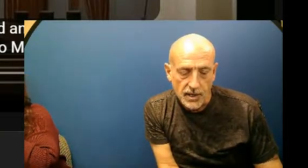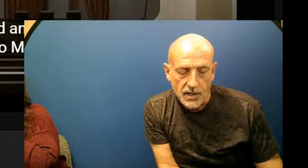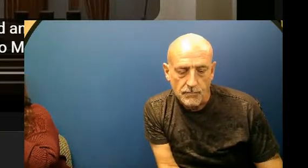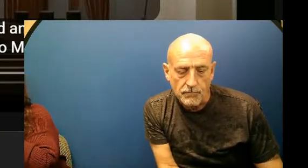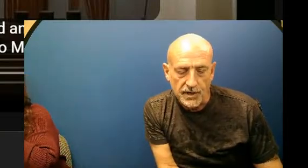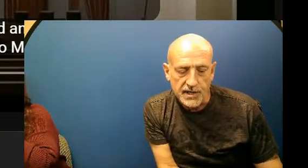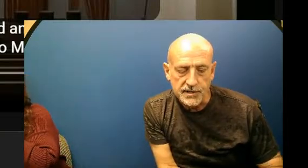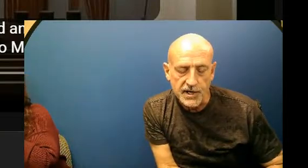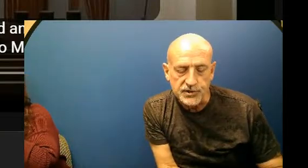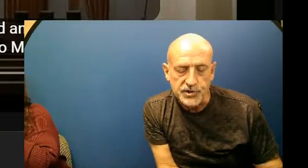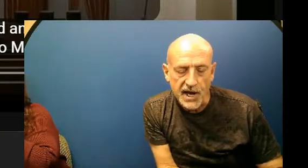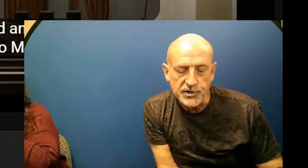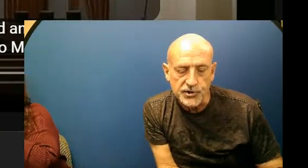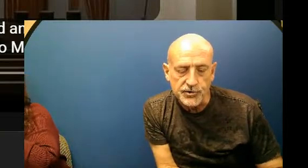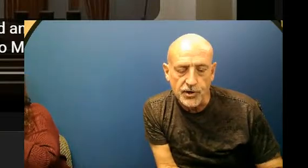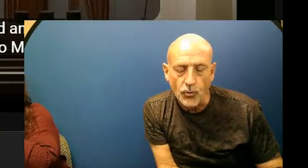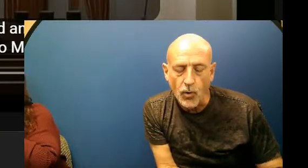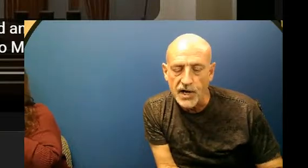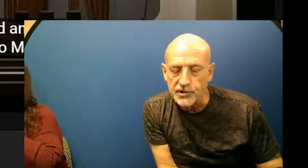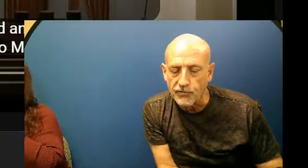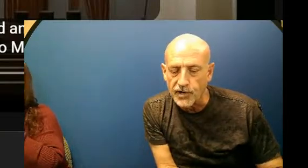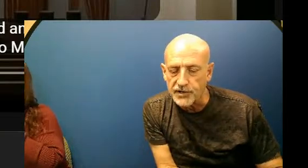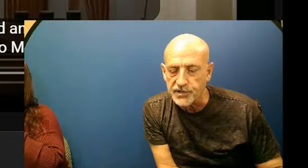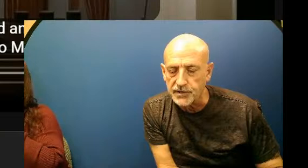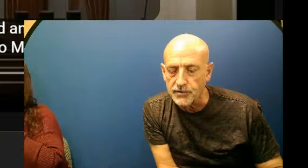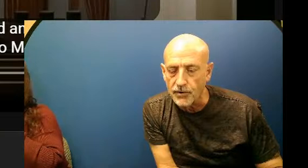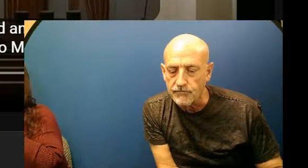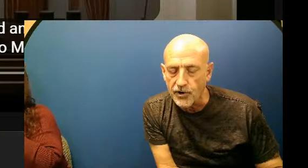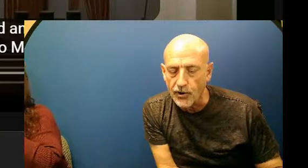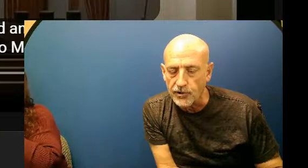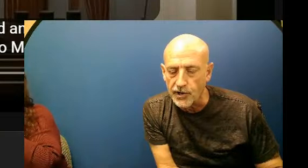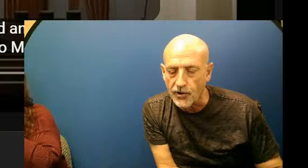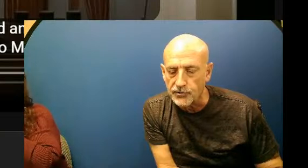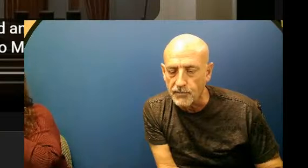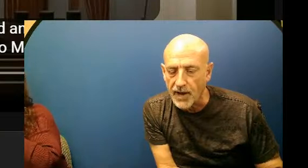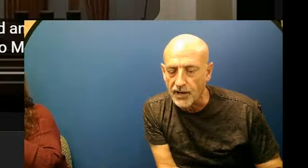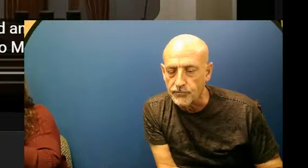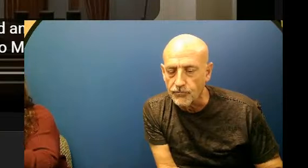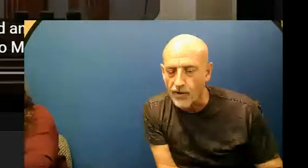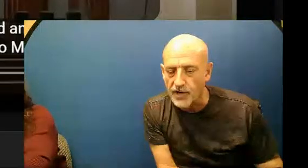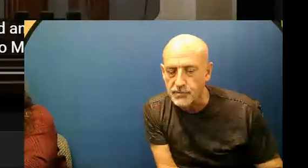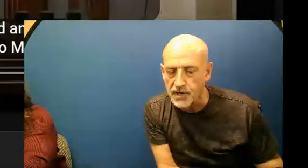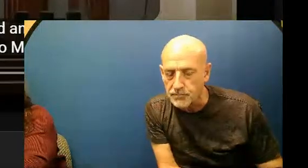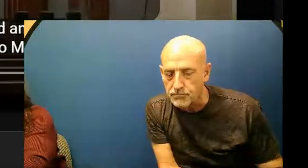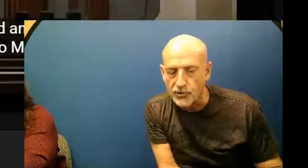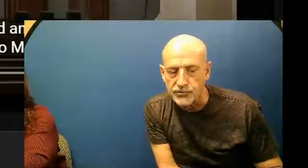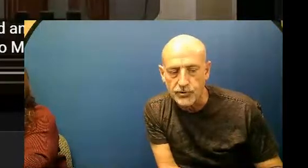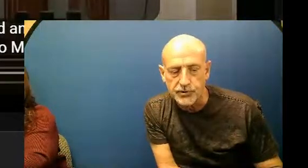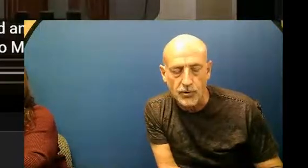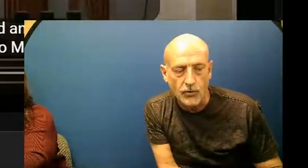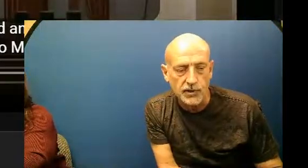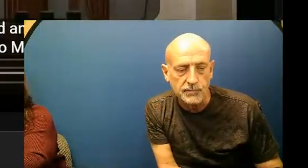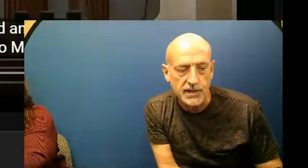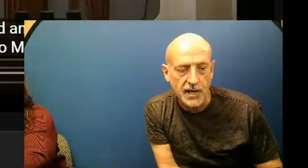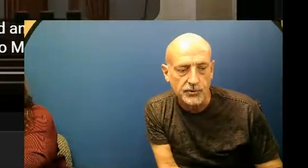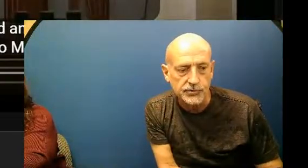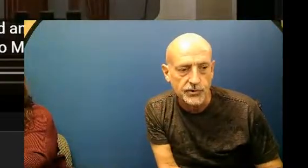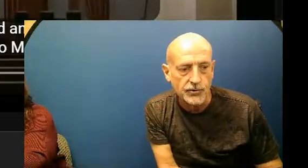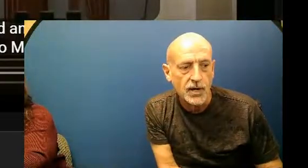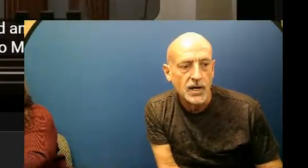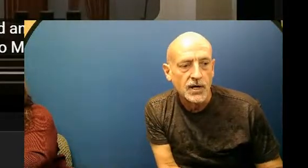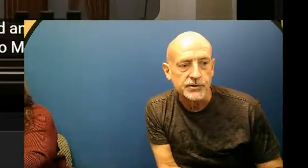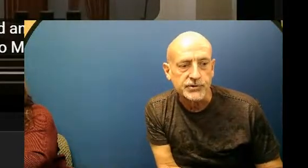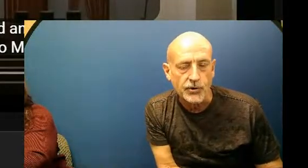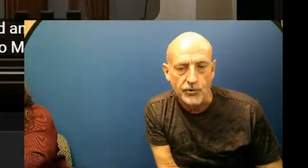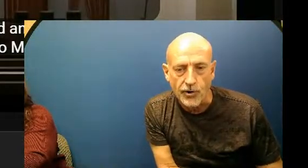application, but it changes the equation of what I said very early on about rights being personal and you only being able